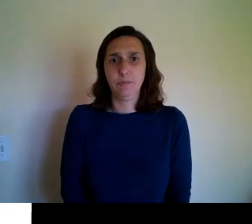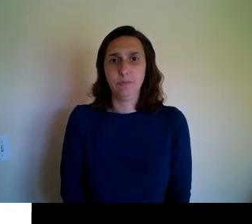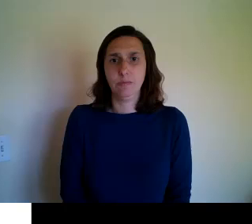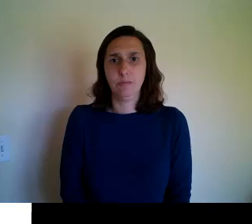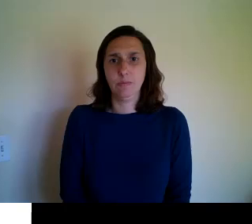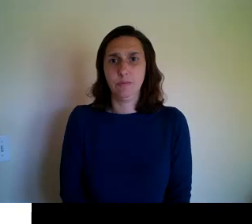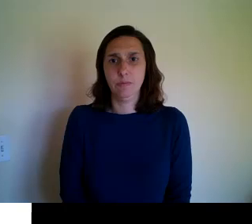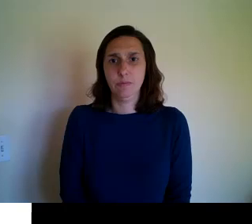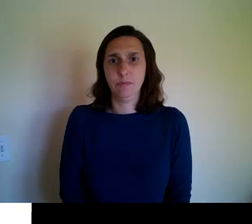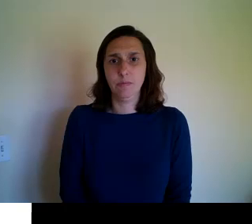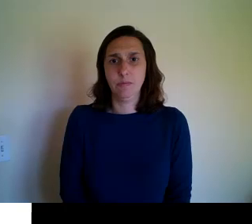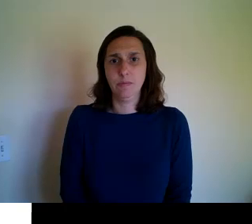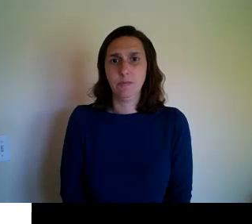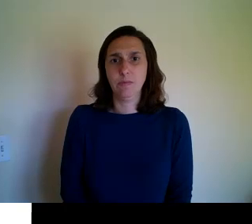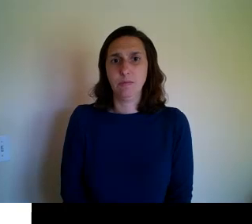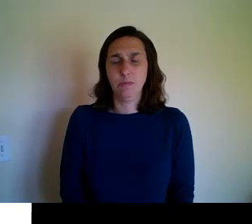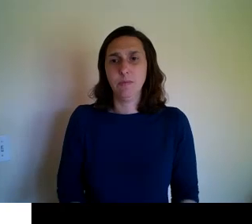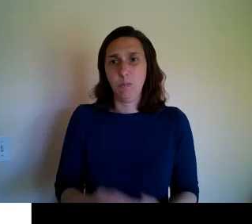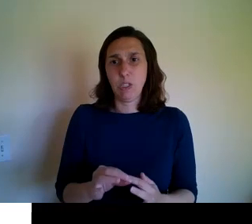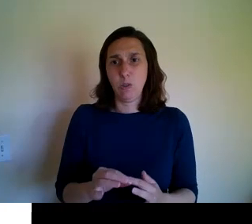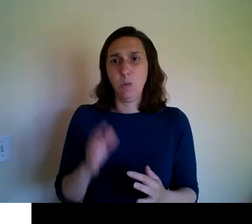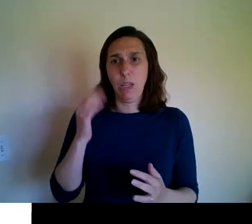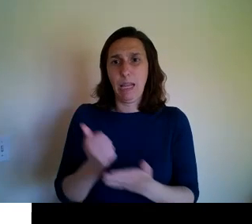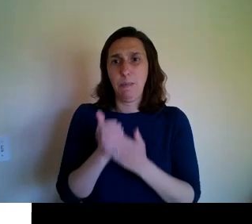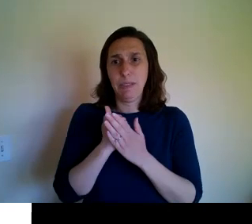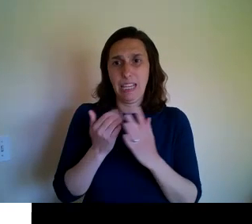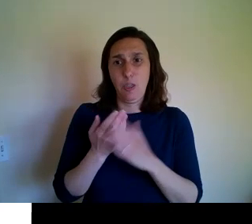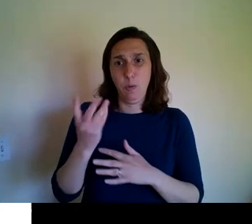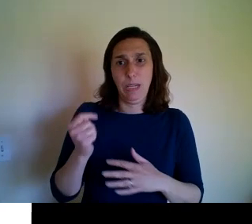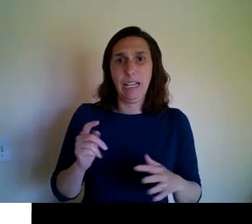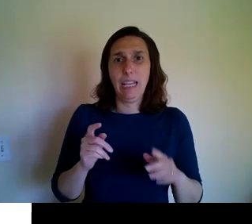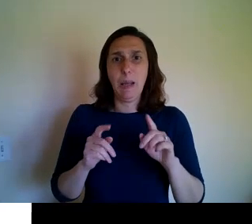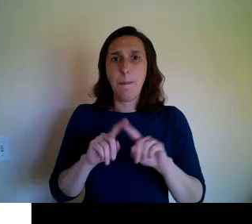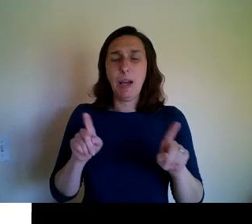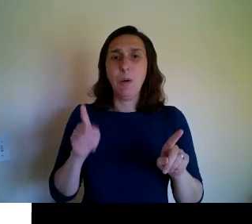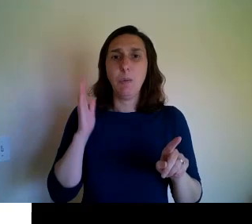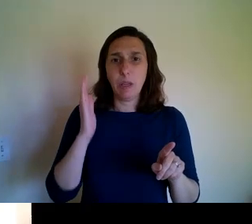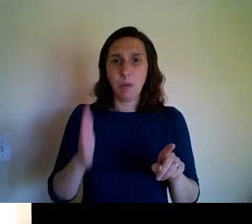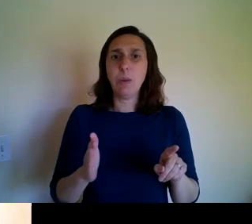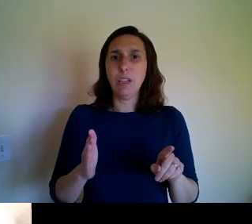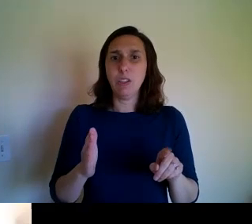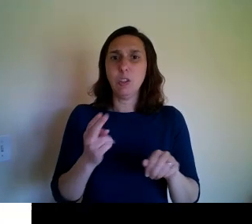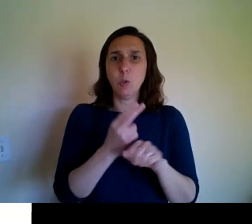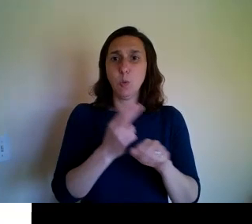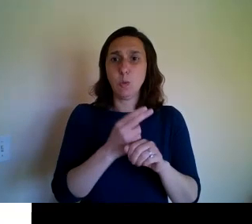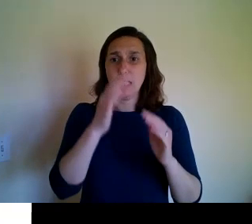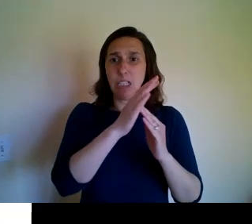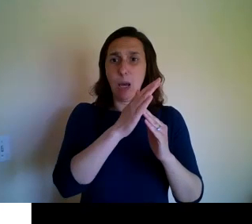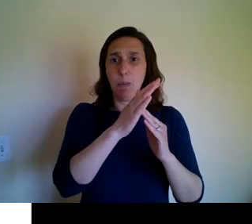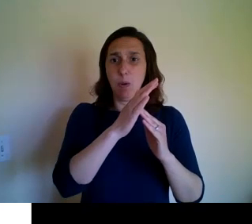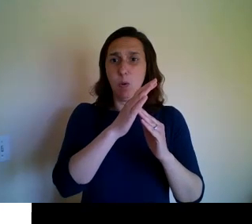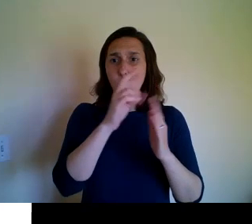Special ones are going to help us get through, but we're going to use these rules in tandem with these